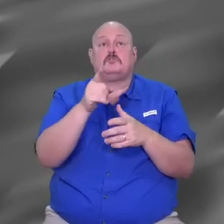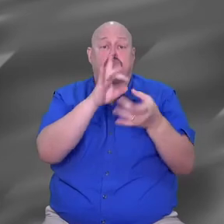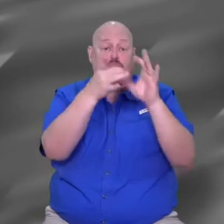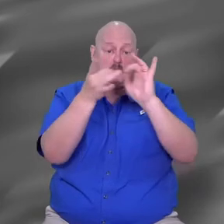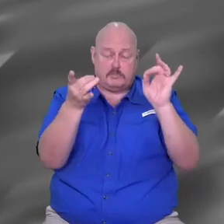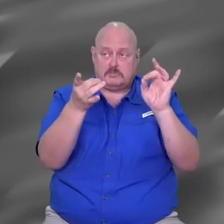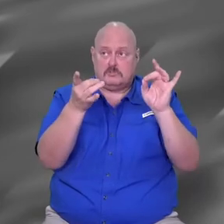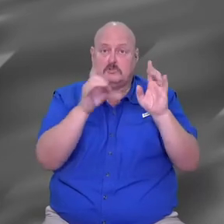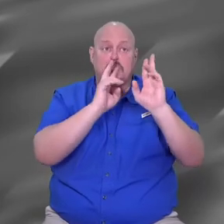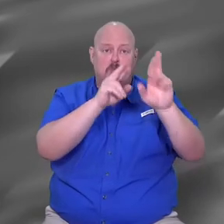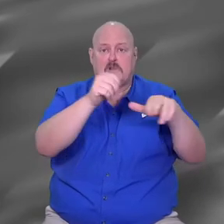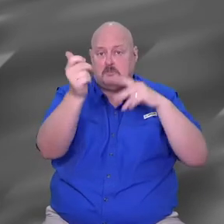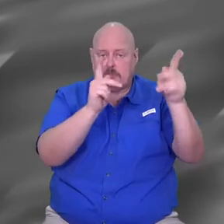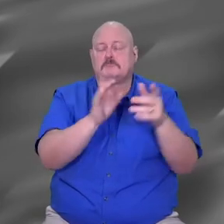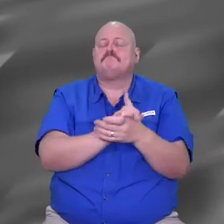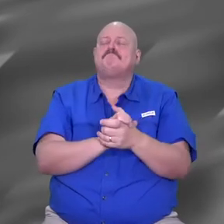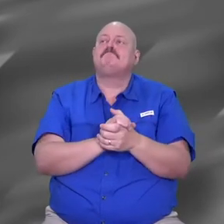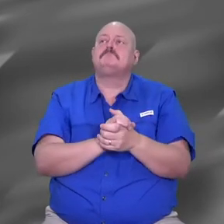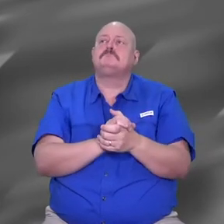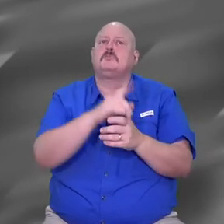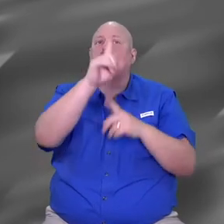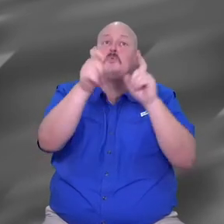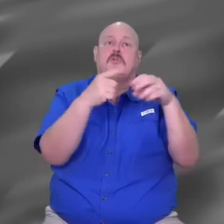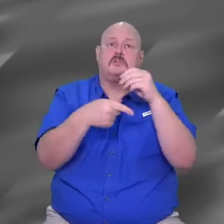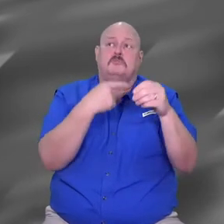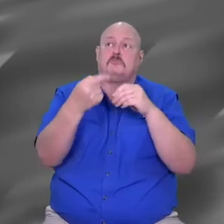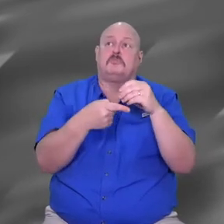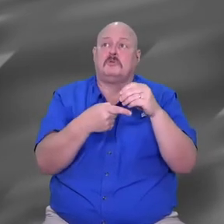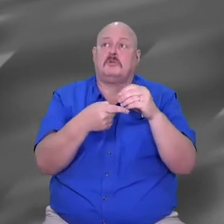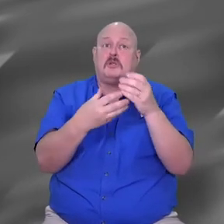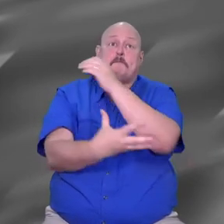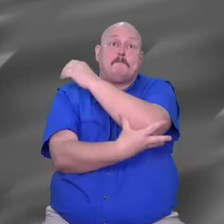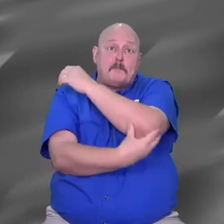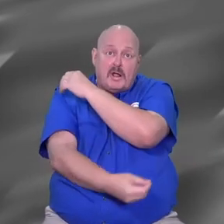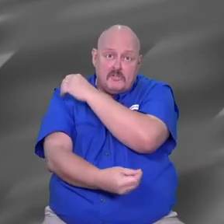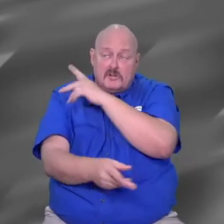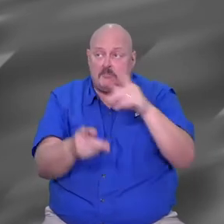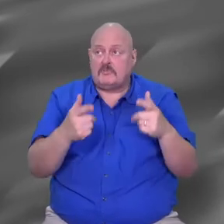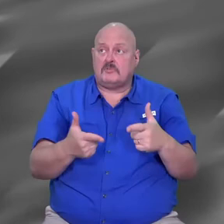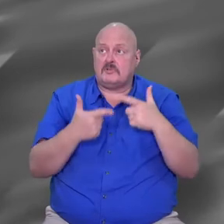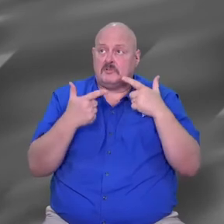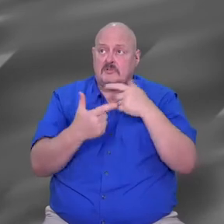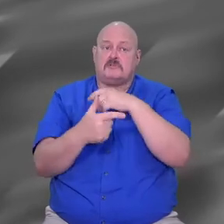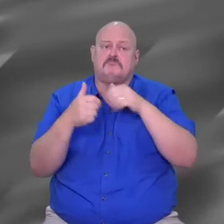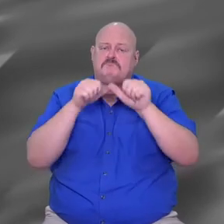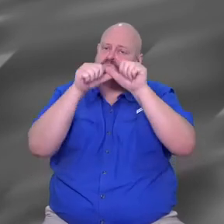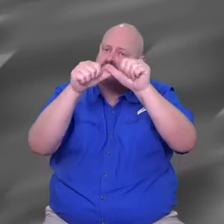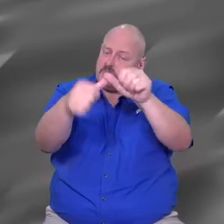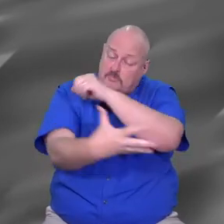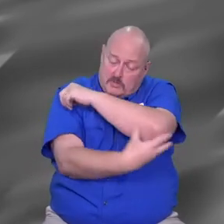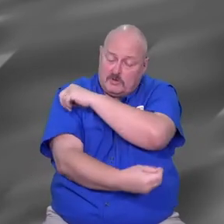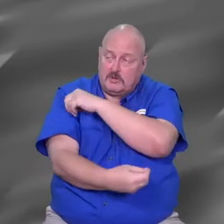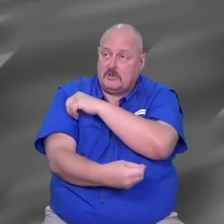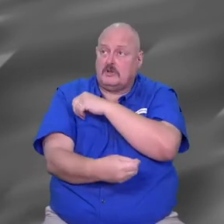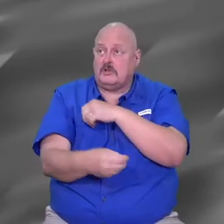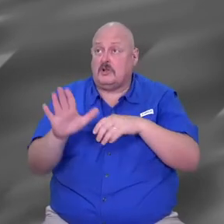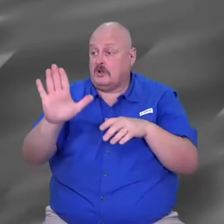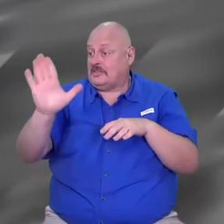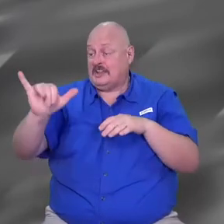commentary, and then you respond to others. And the question was in regards to poverty and those who live in perpetual poverty. This was her